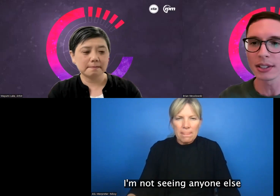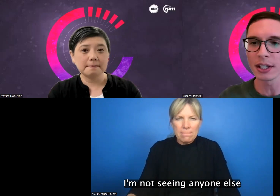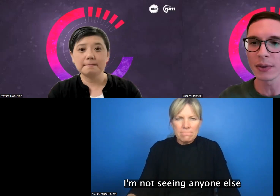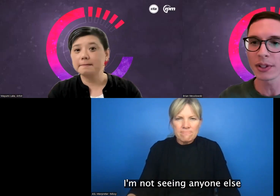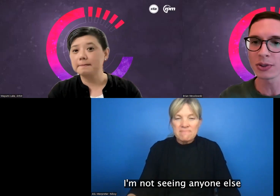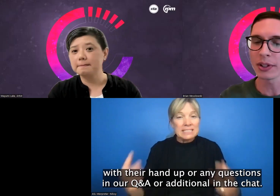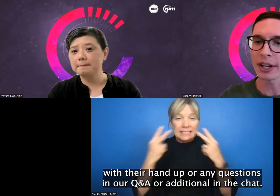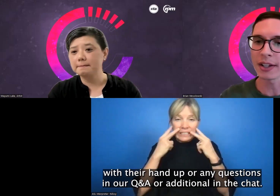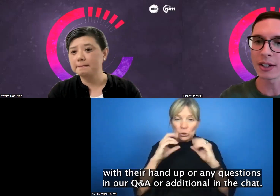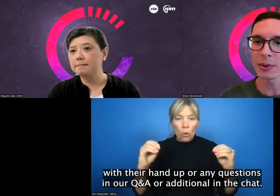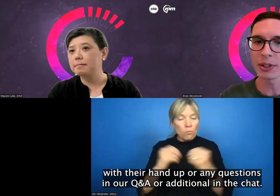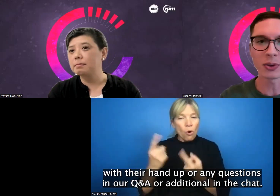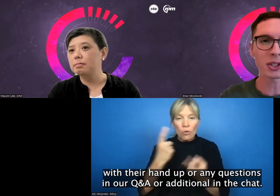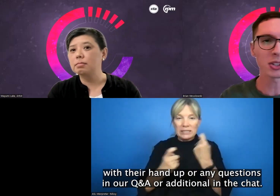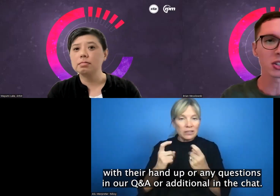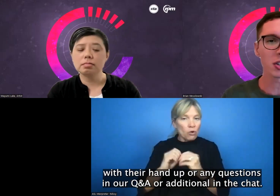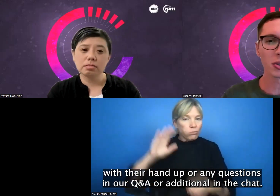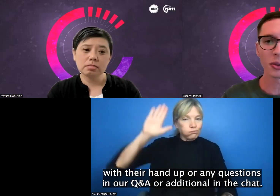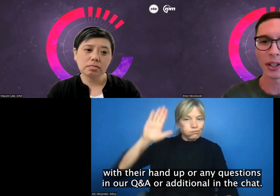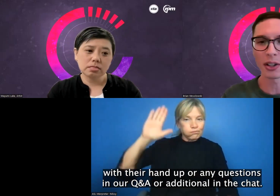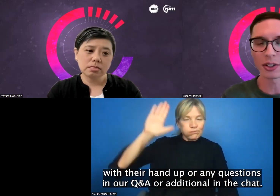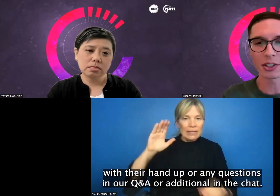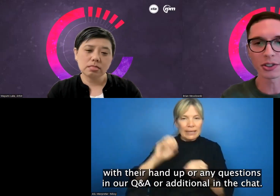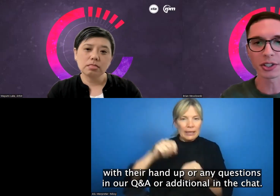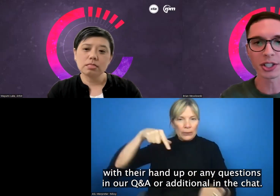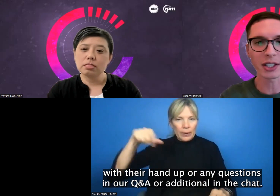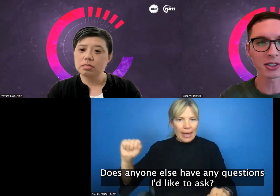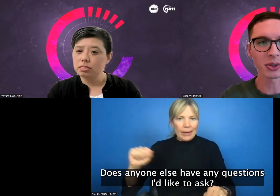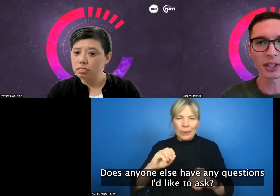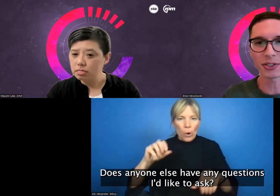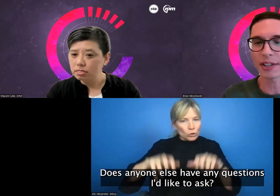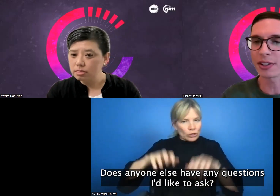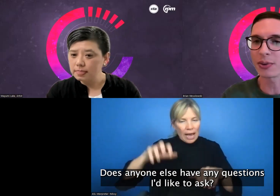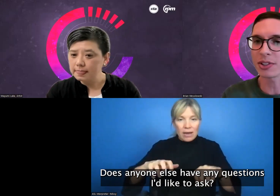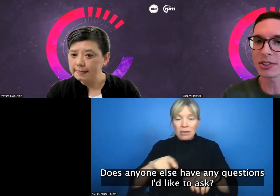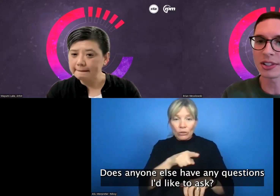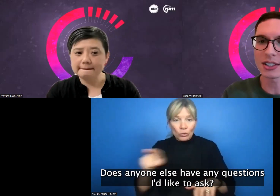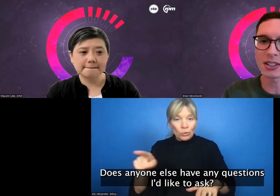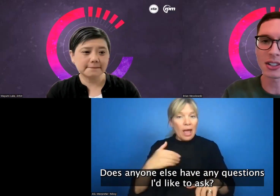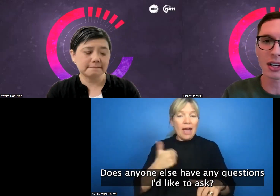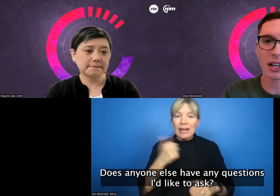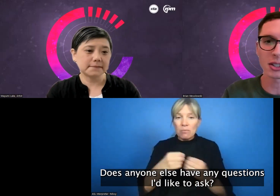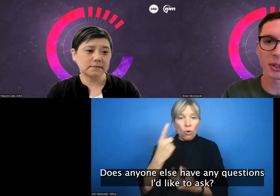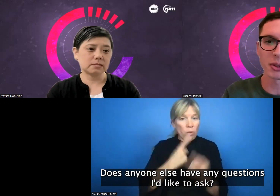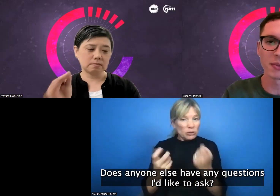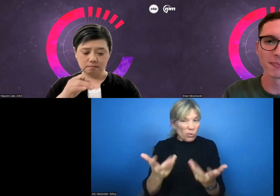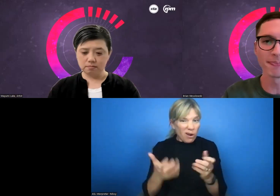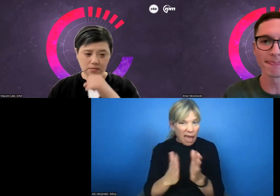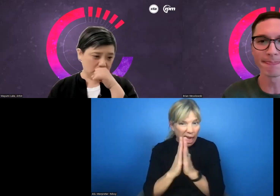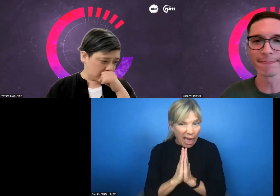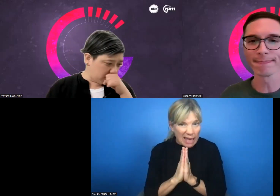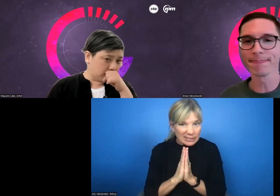Not seeing anyone else with their hand up or any questions in our Q&A or additional in the chat. Does anyone else have any questions they'd like to ask